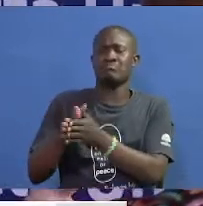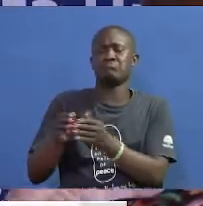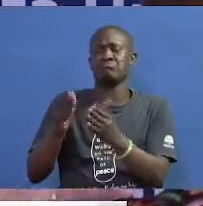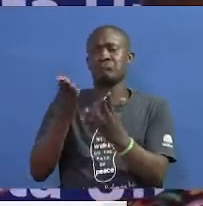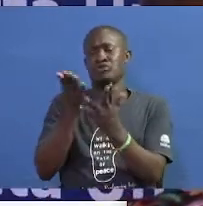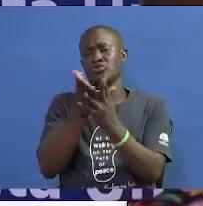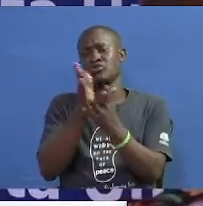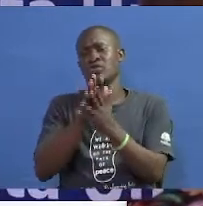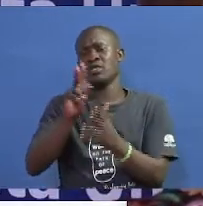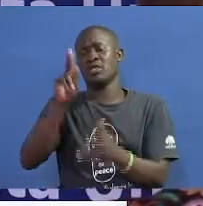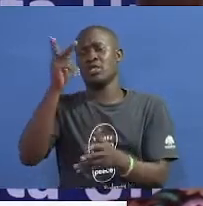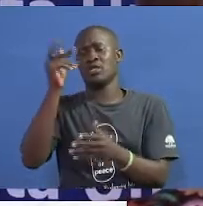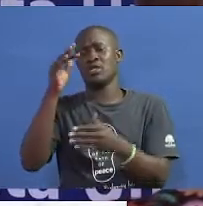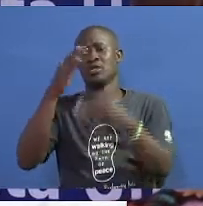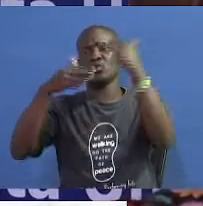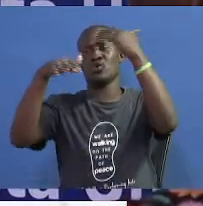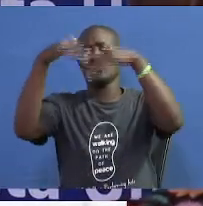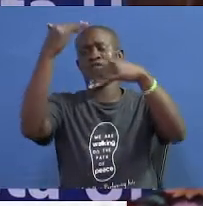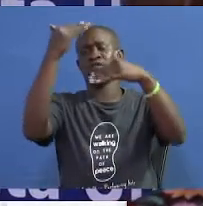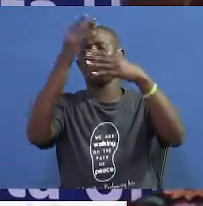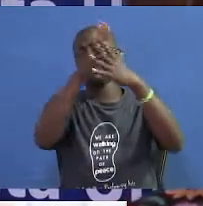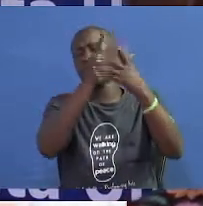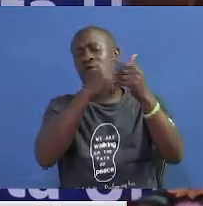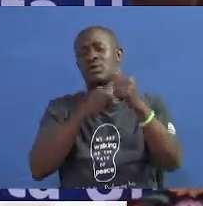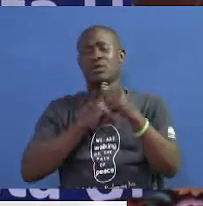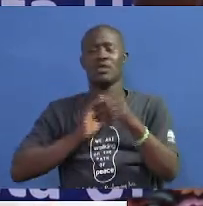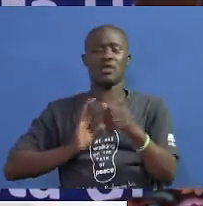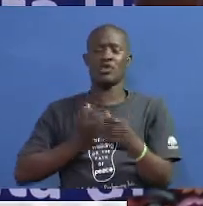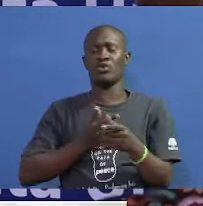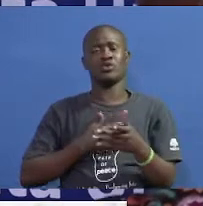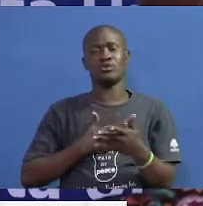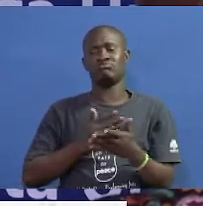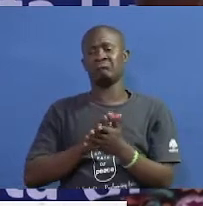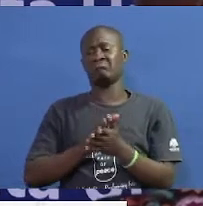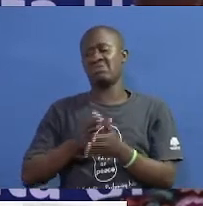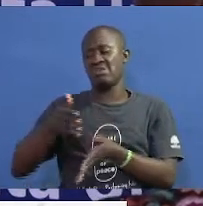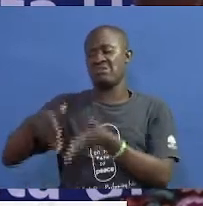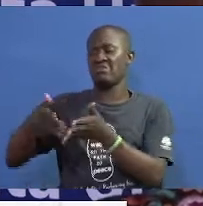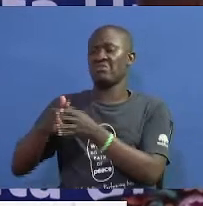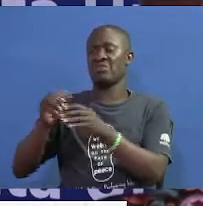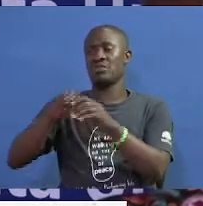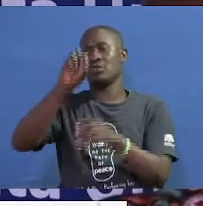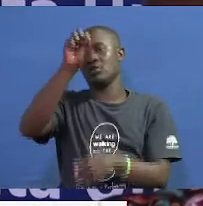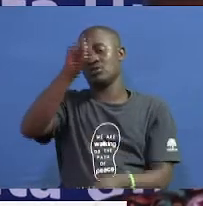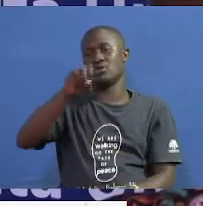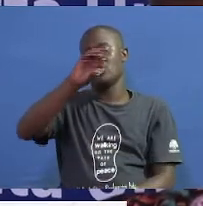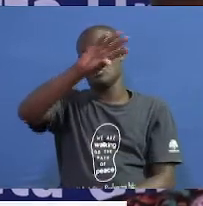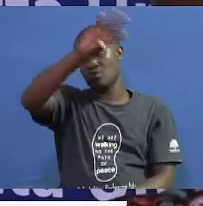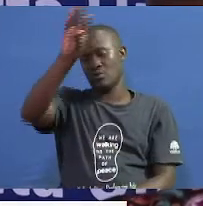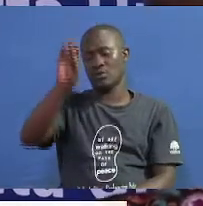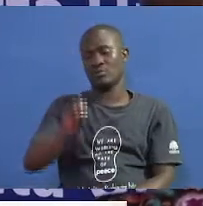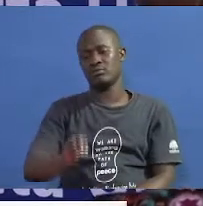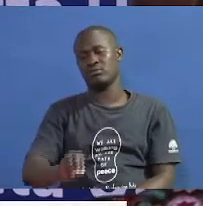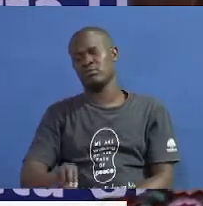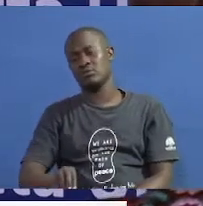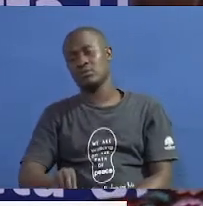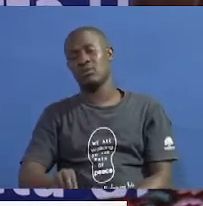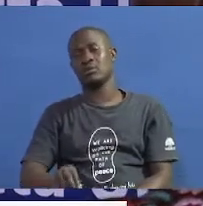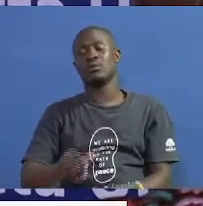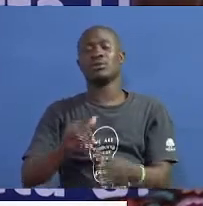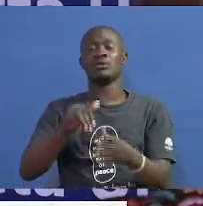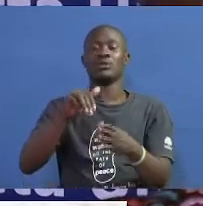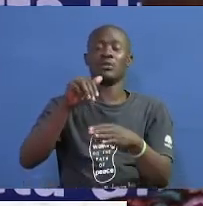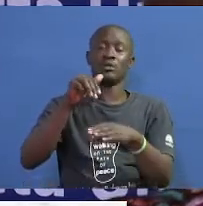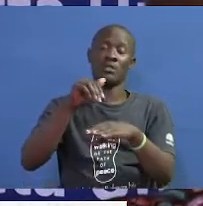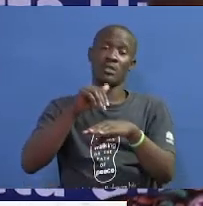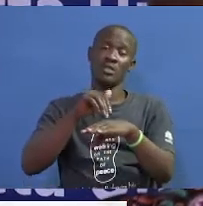University and Butterfly and ourselves, and then we have other partners in South Africa. So in